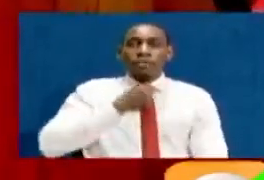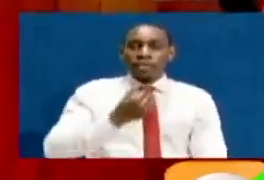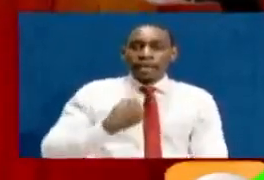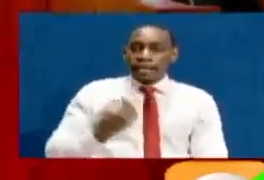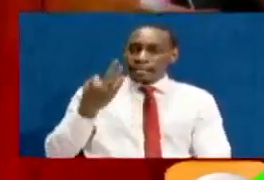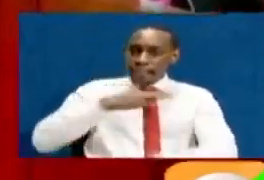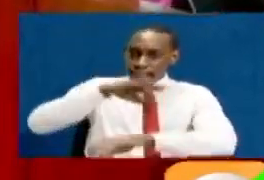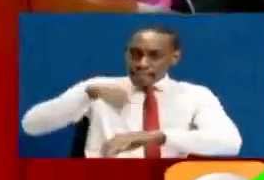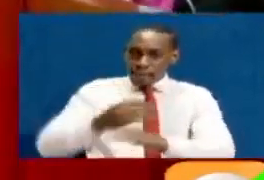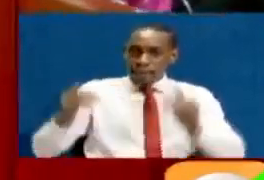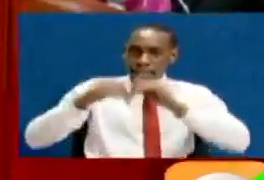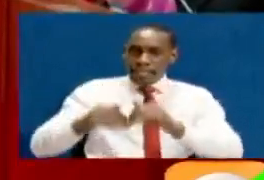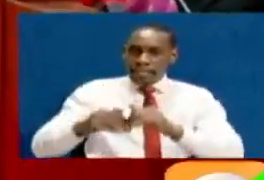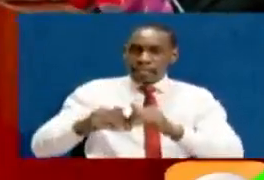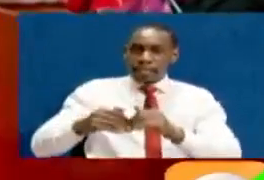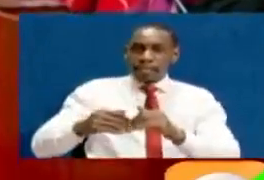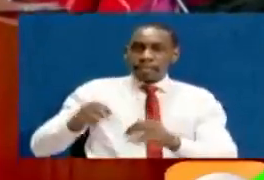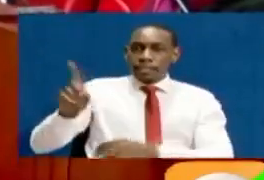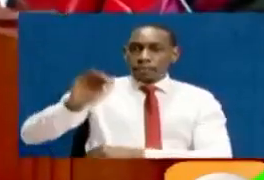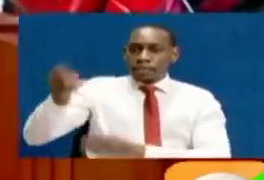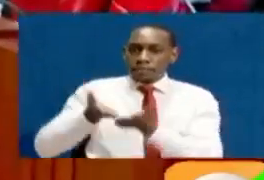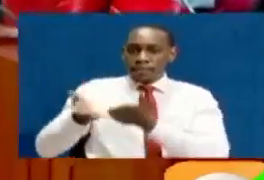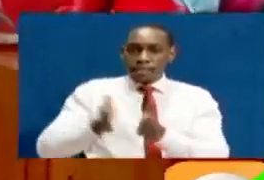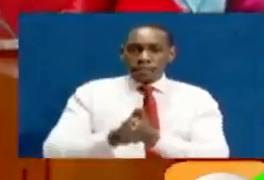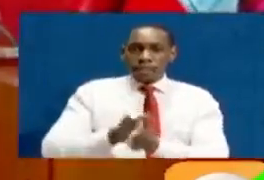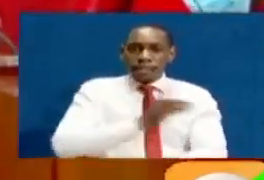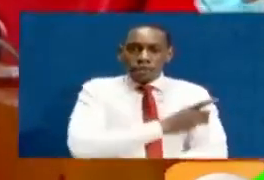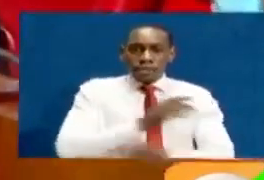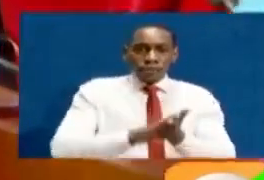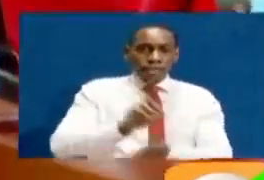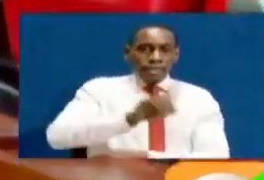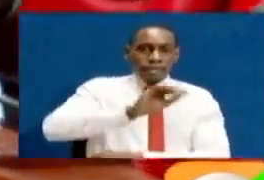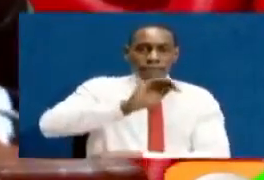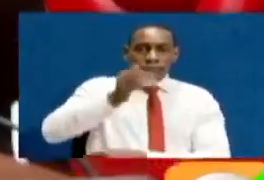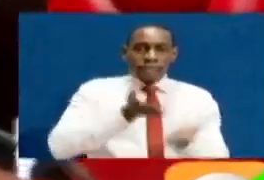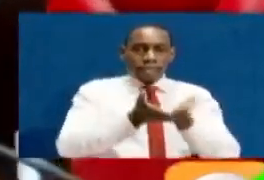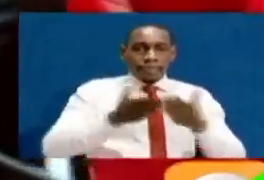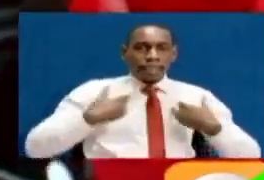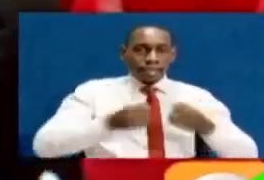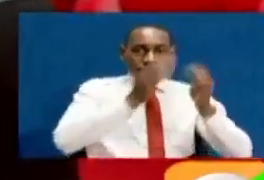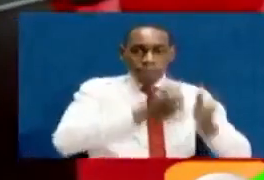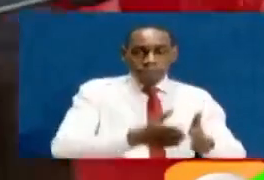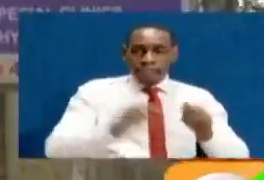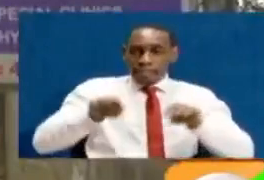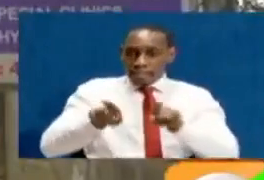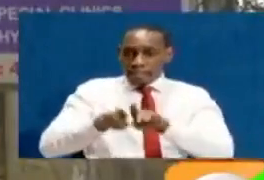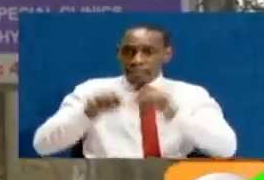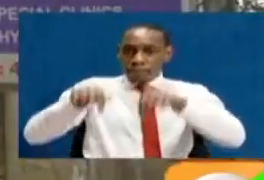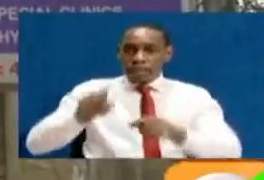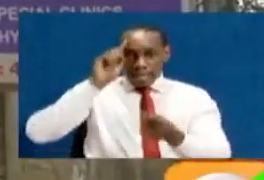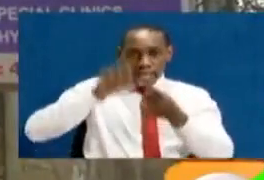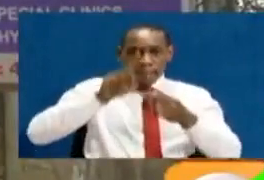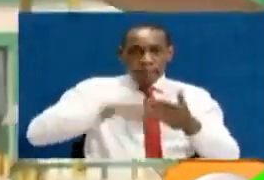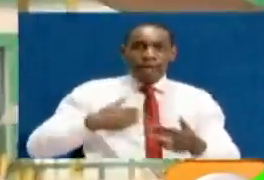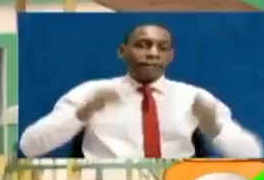hold an almost three-hour meeting between them, the Nairobi Metropolitan Services, and the Nairobi County Service health officials earlier today, in a